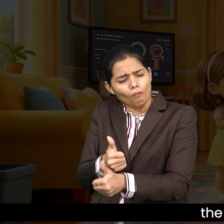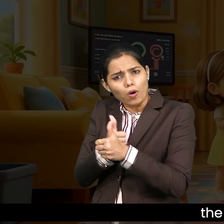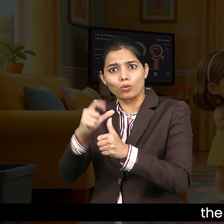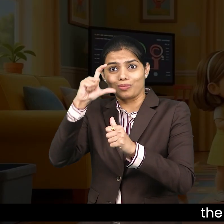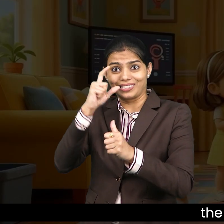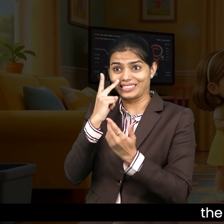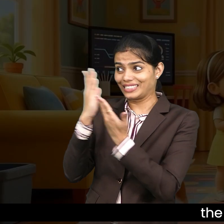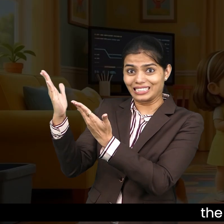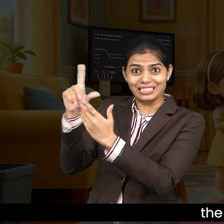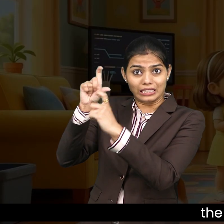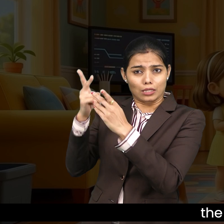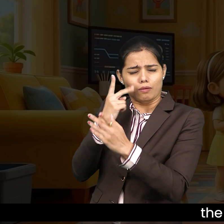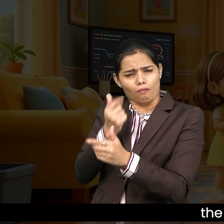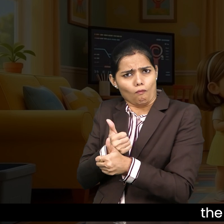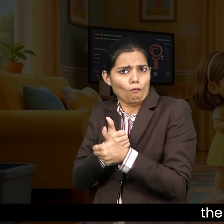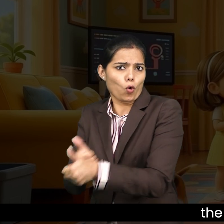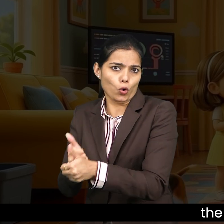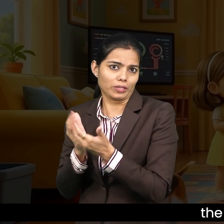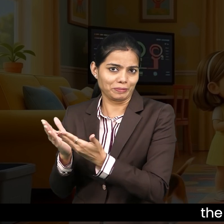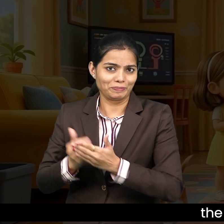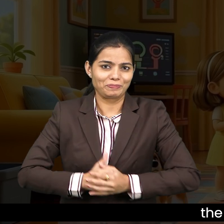Observe the following picture.